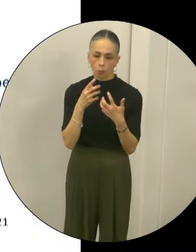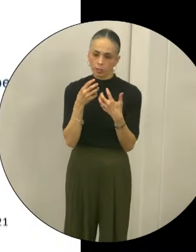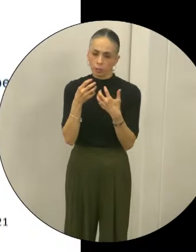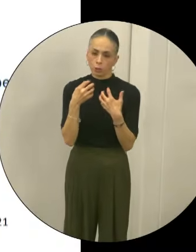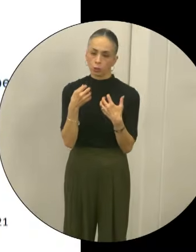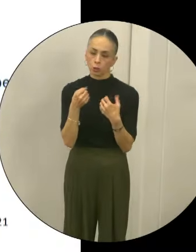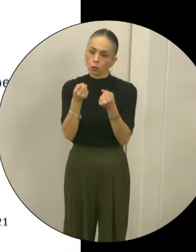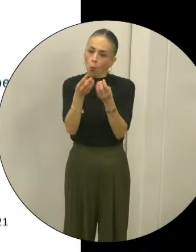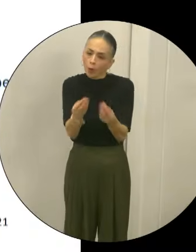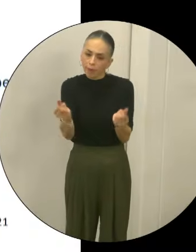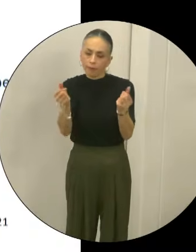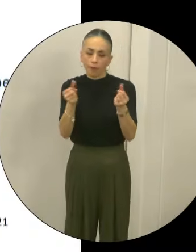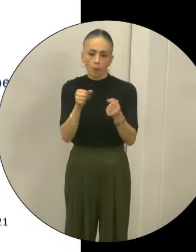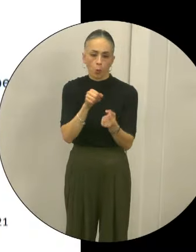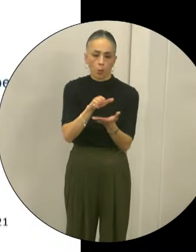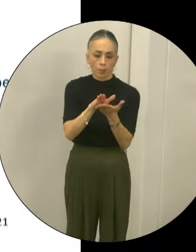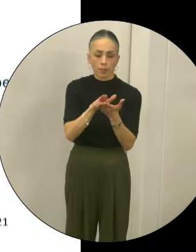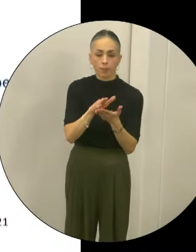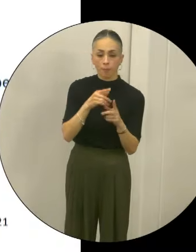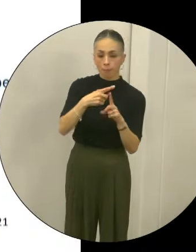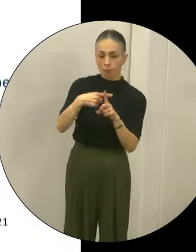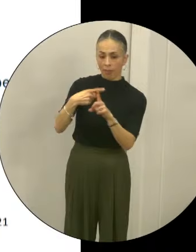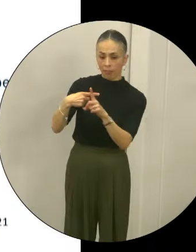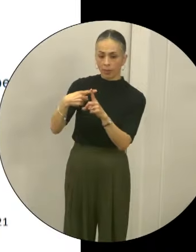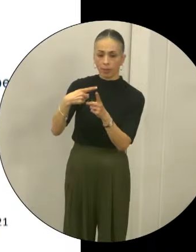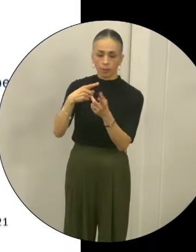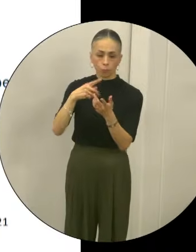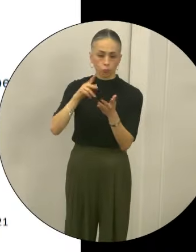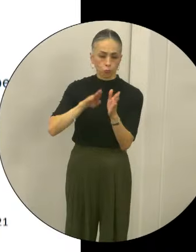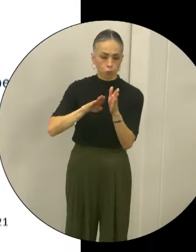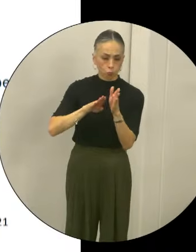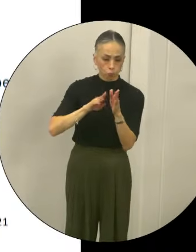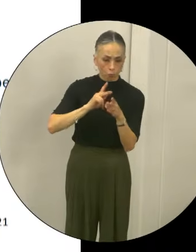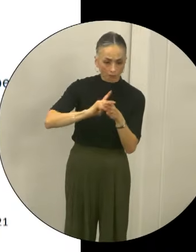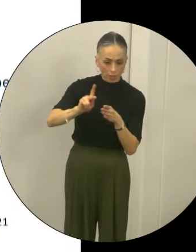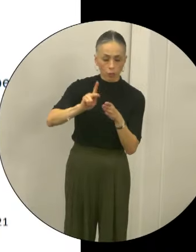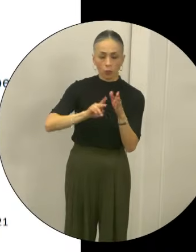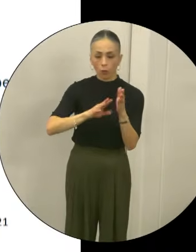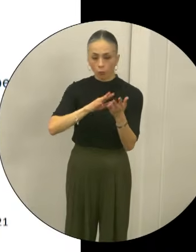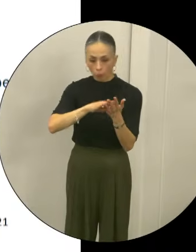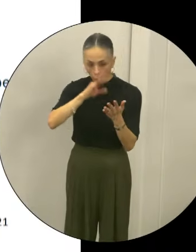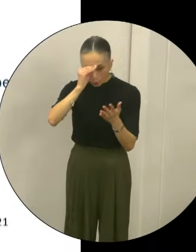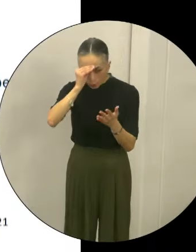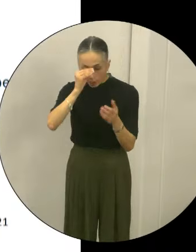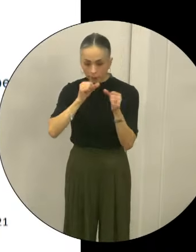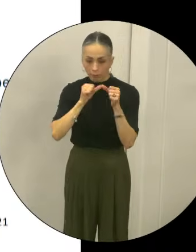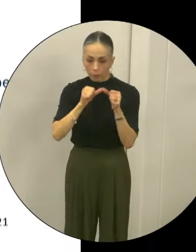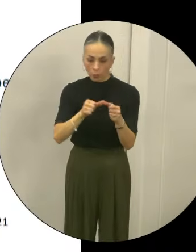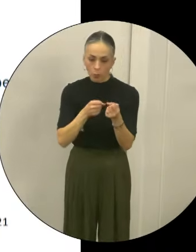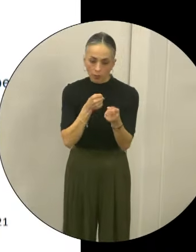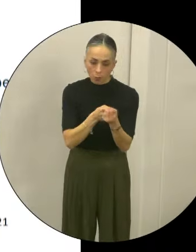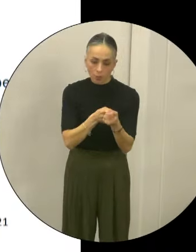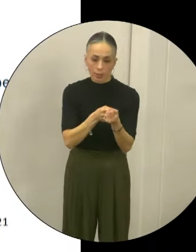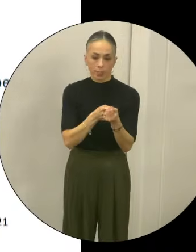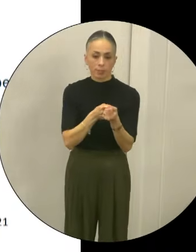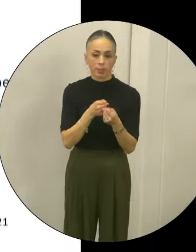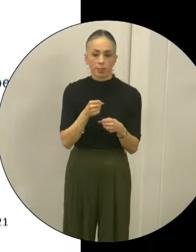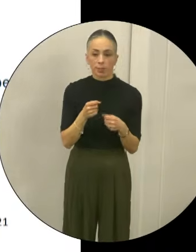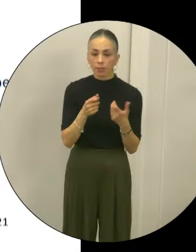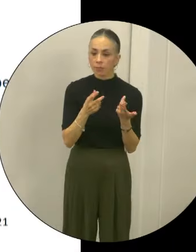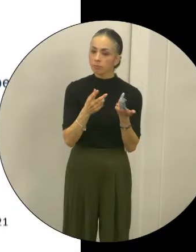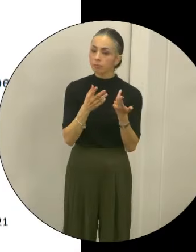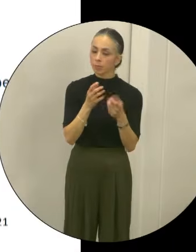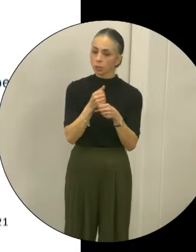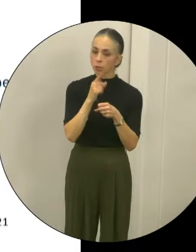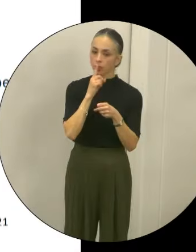Monthly, differentiated professional learning further reinforces these efforts, ensuring alignment with strategies that promote